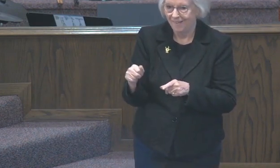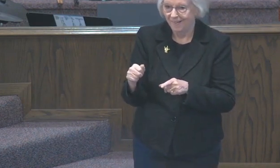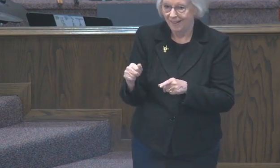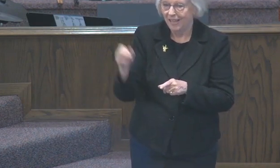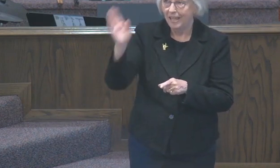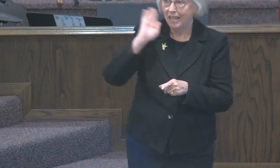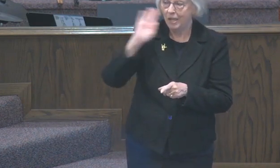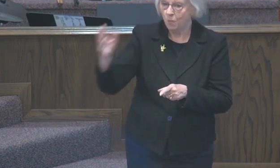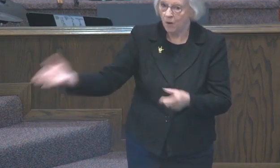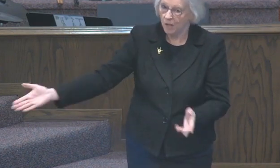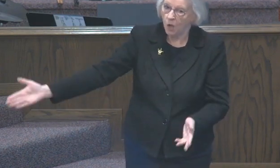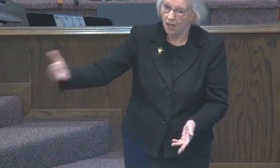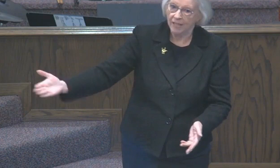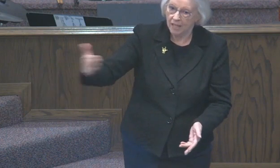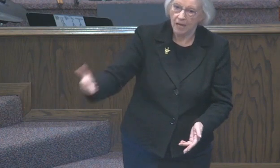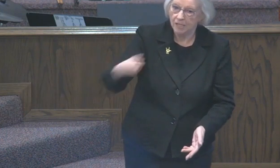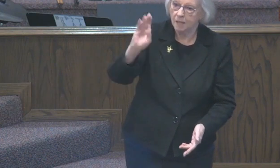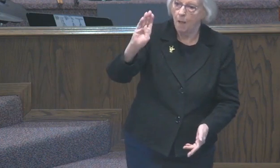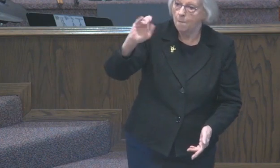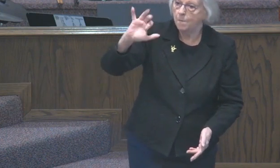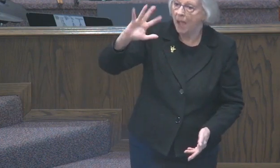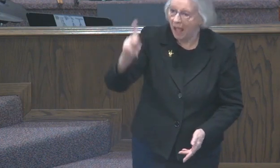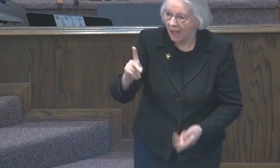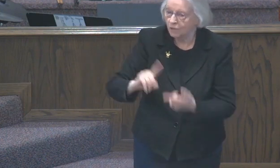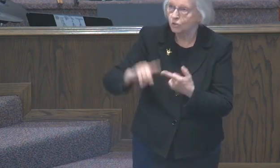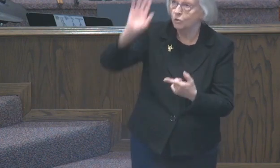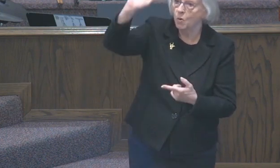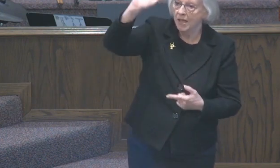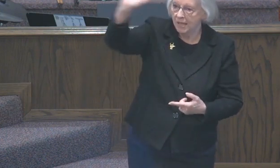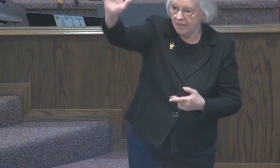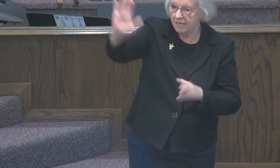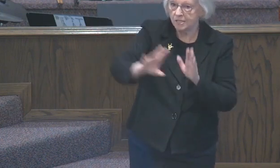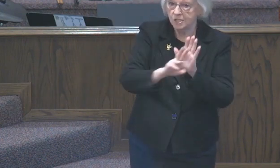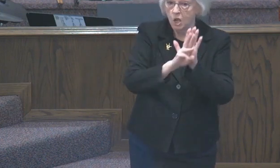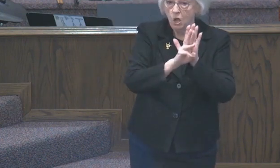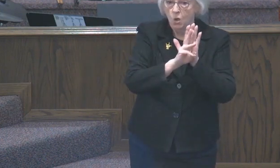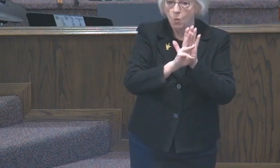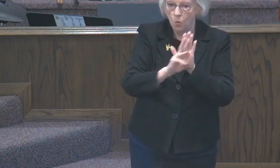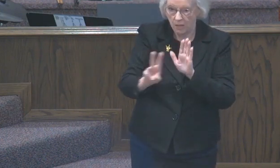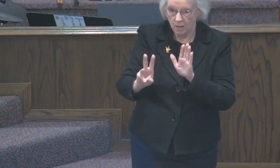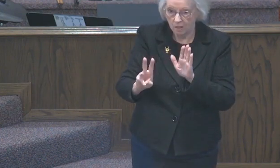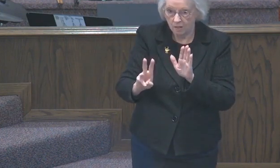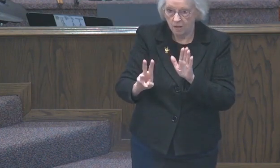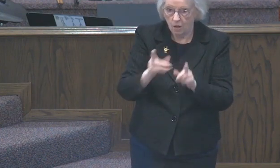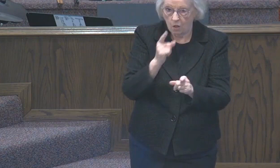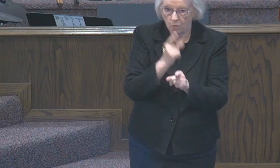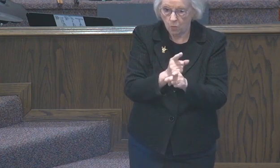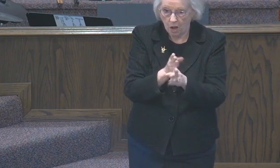So I have to live in obedience. I have to ask. I have to seek. I have to knock with the right motive.